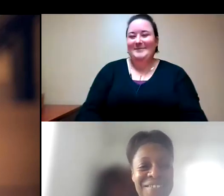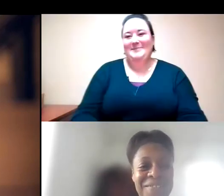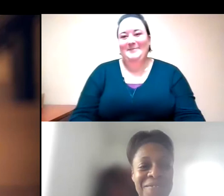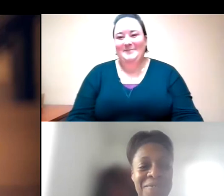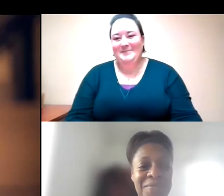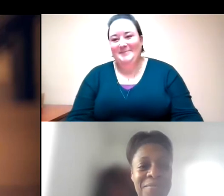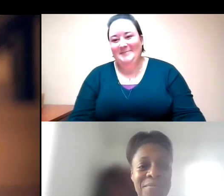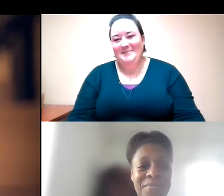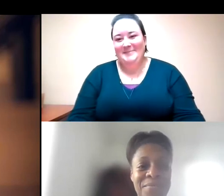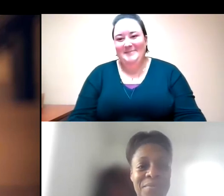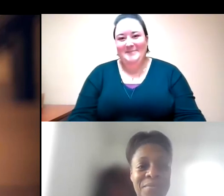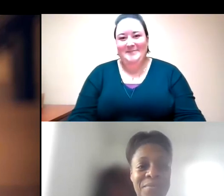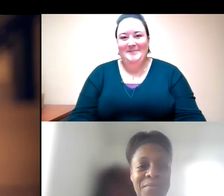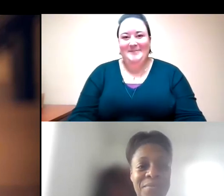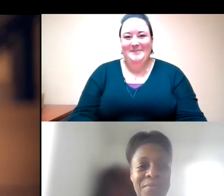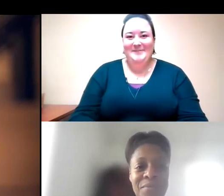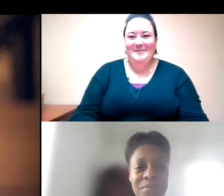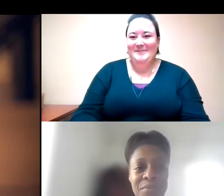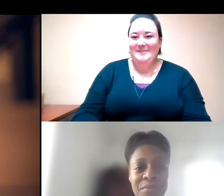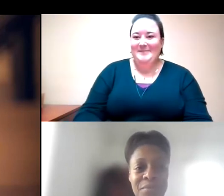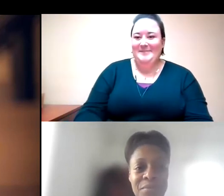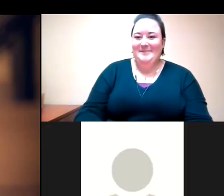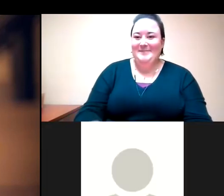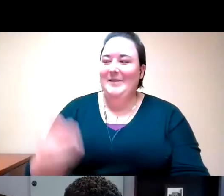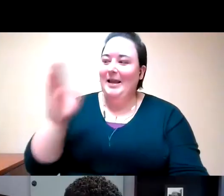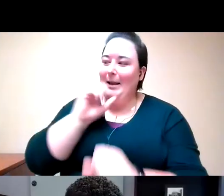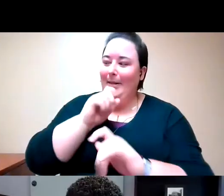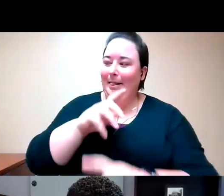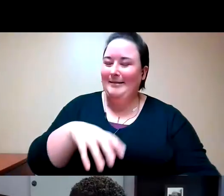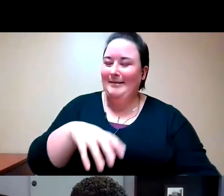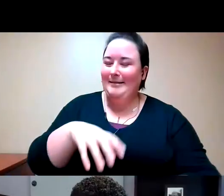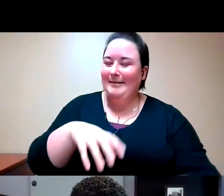God bless. God bless, Marie. All right.